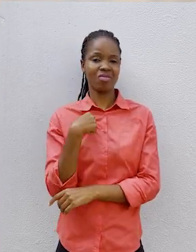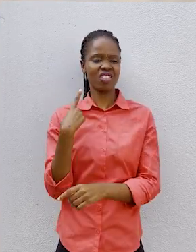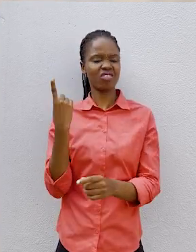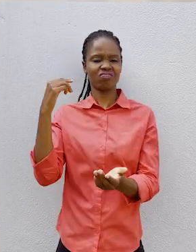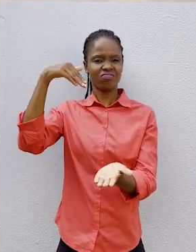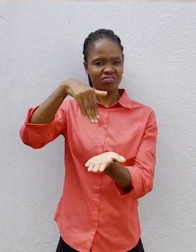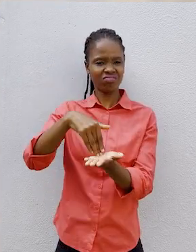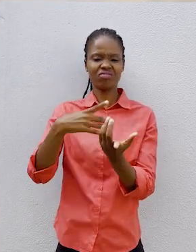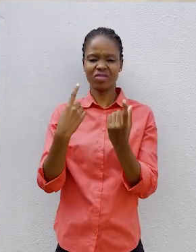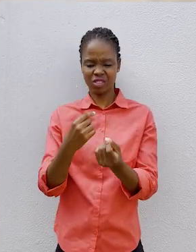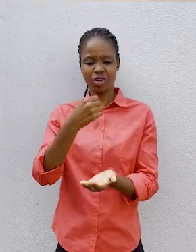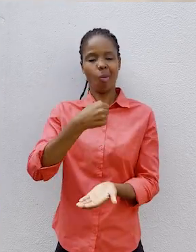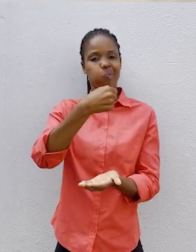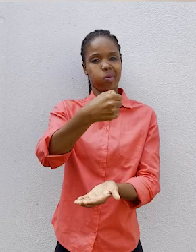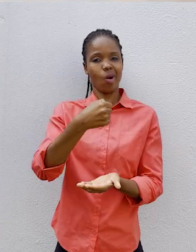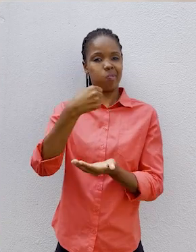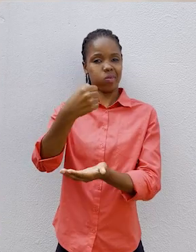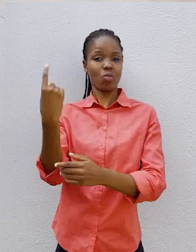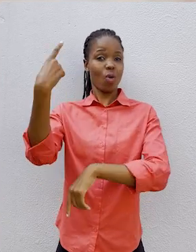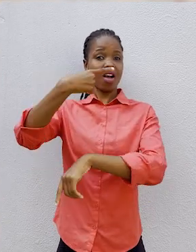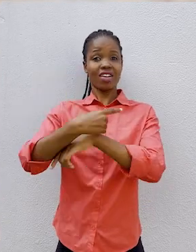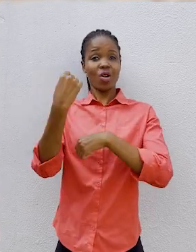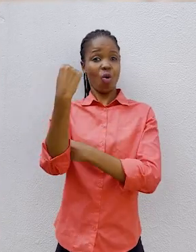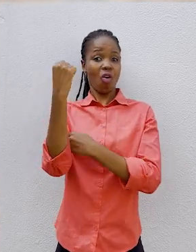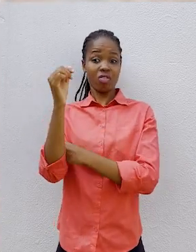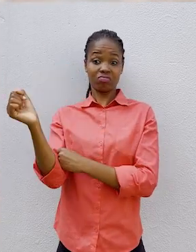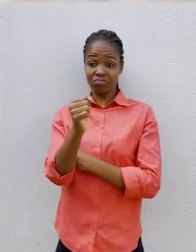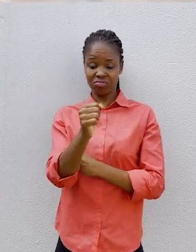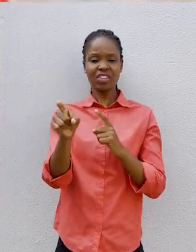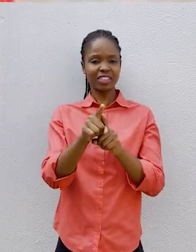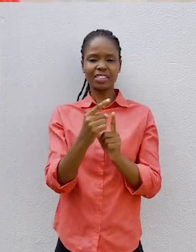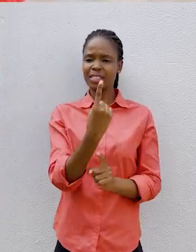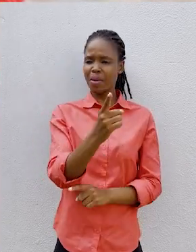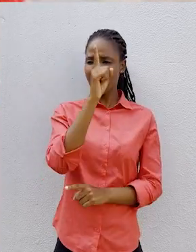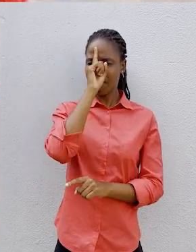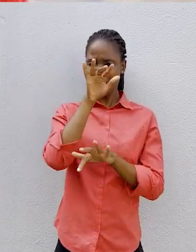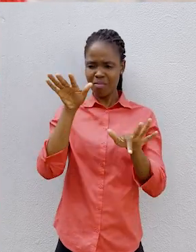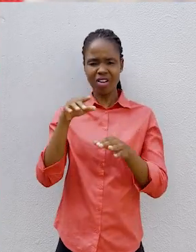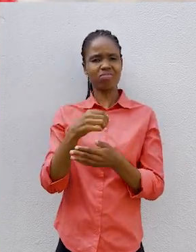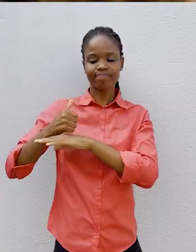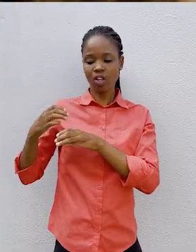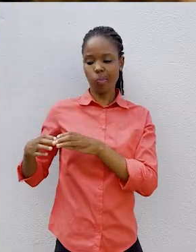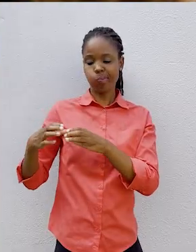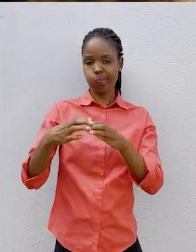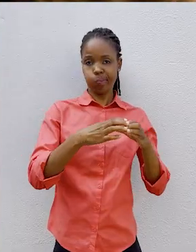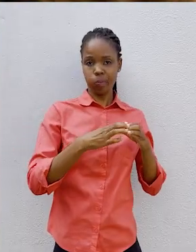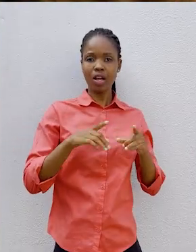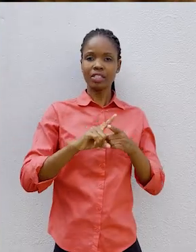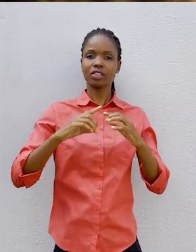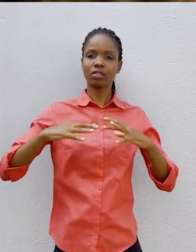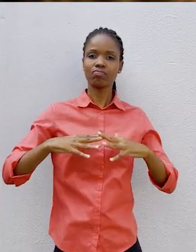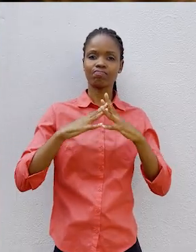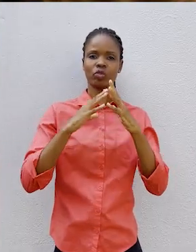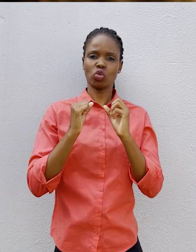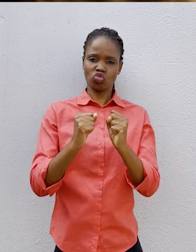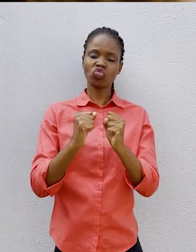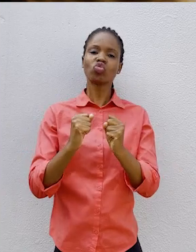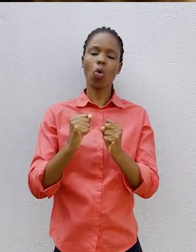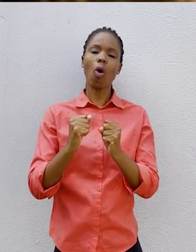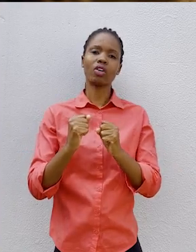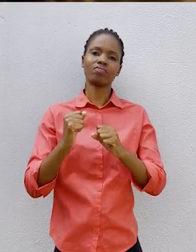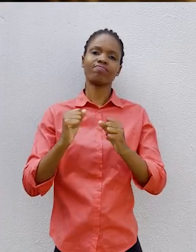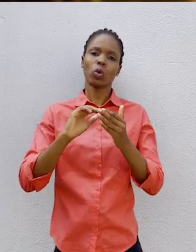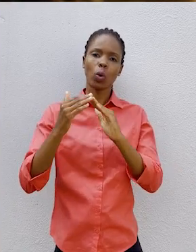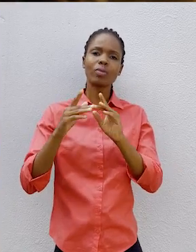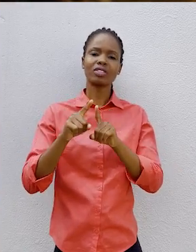first thing I do as mayor on my first day of office is to give every black person a million. Or just try to strengthen the communities in